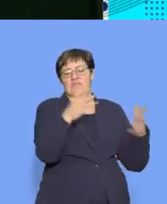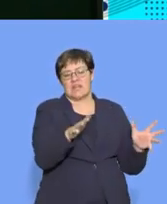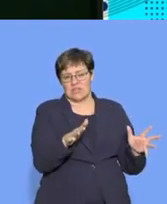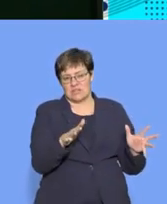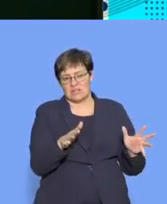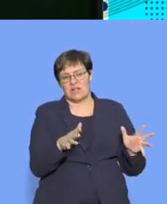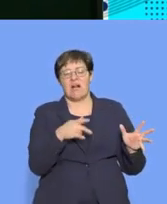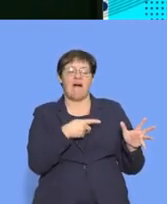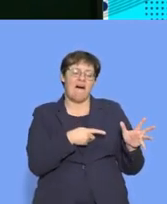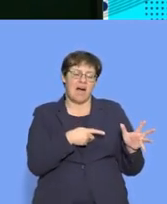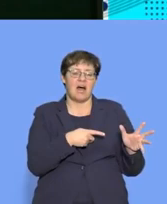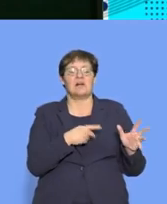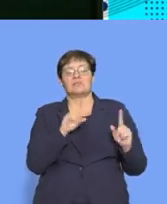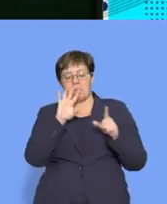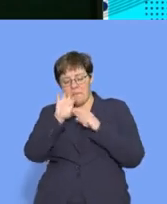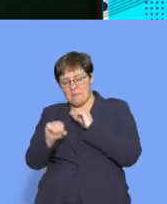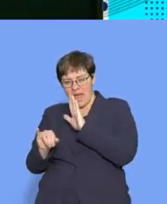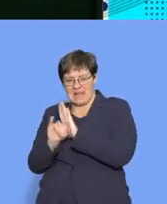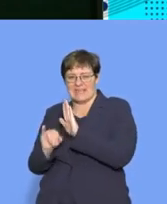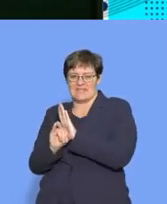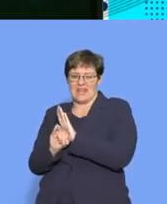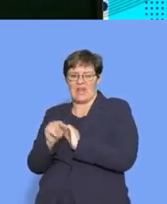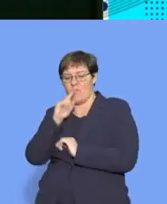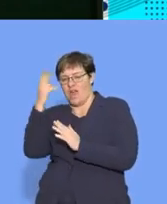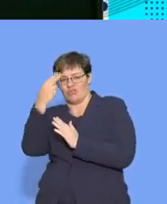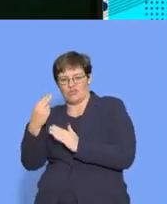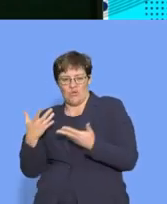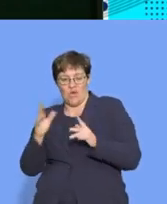able to identify exactly what is happening.